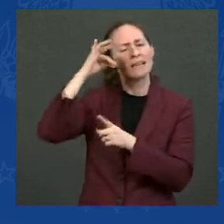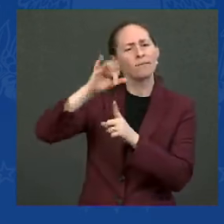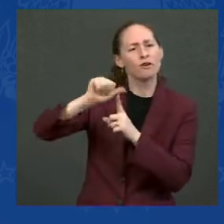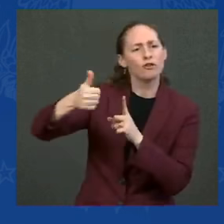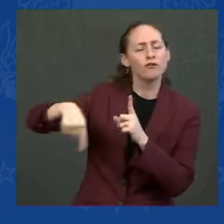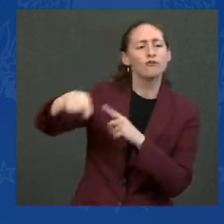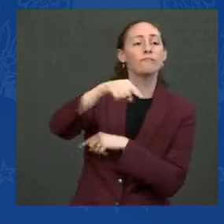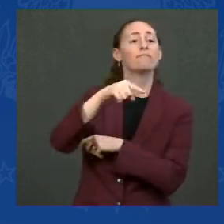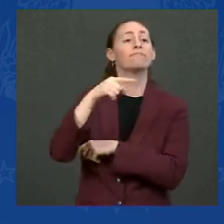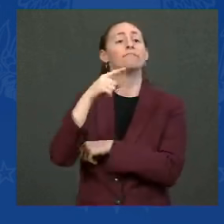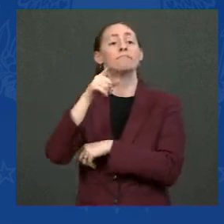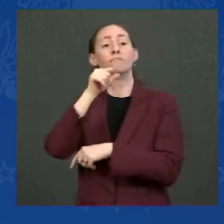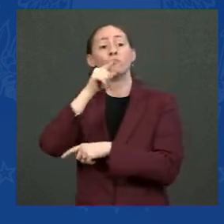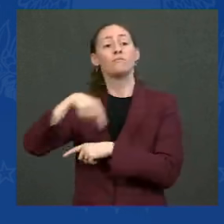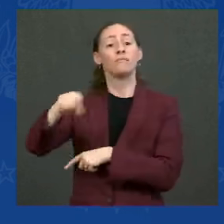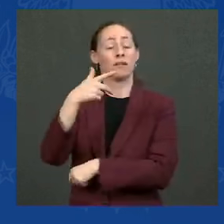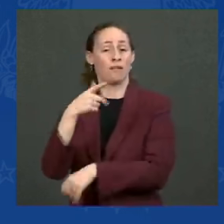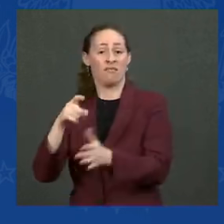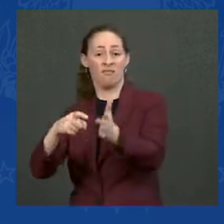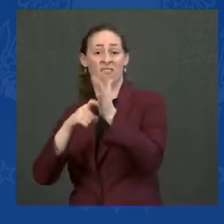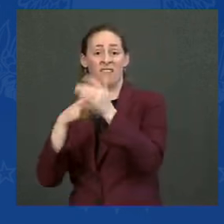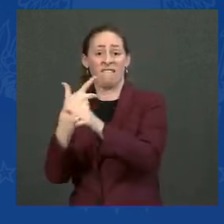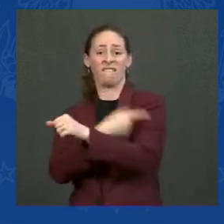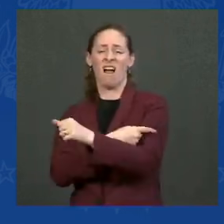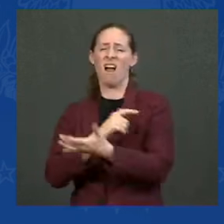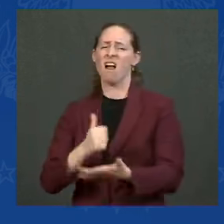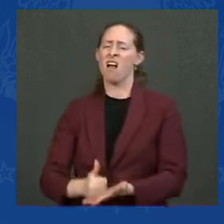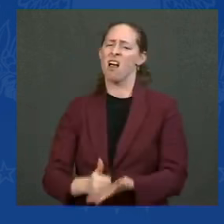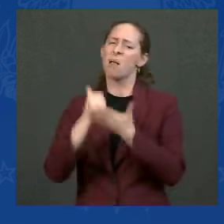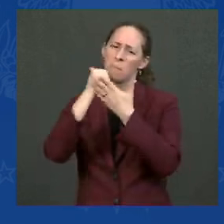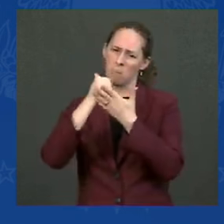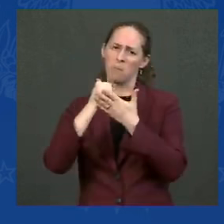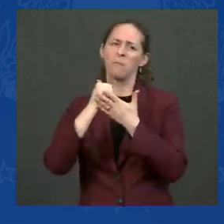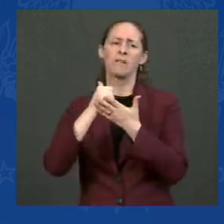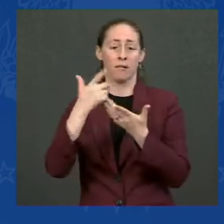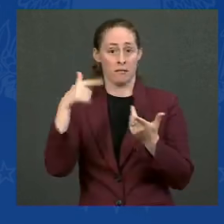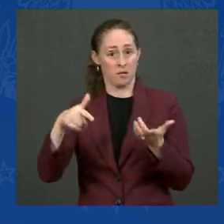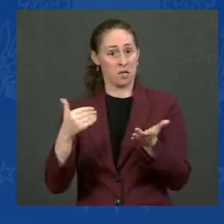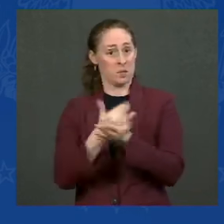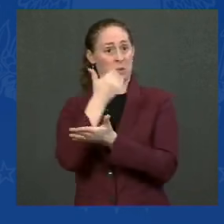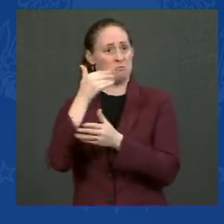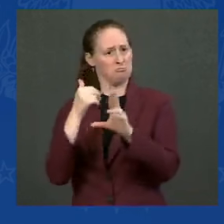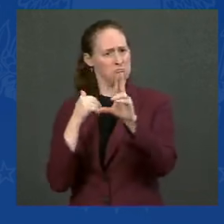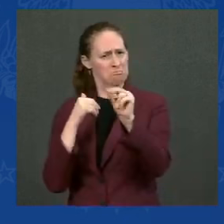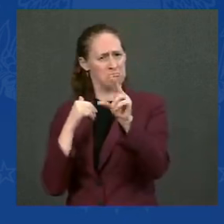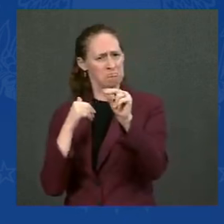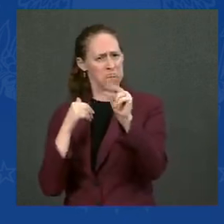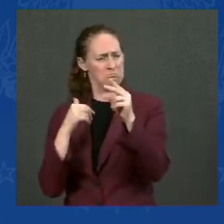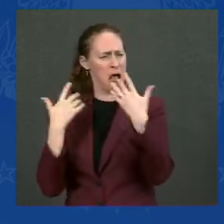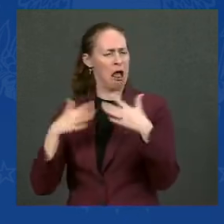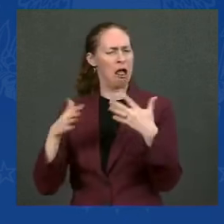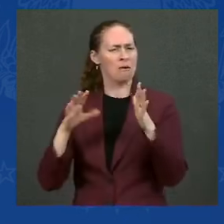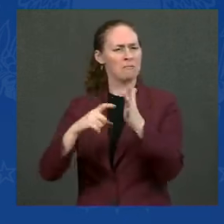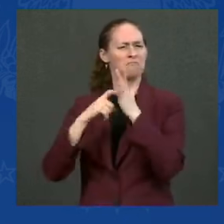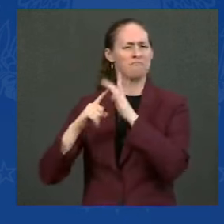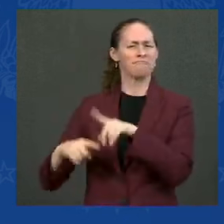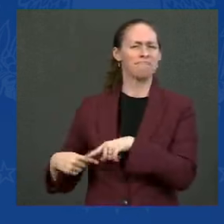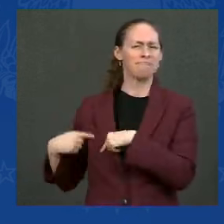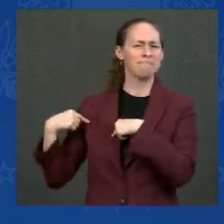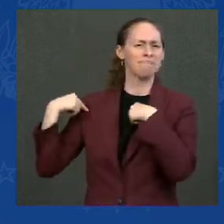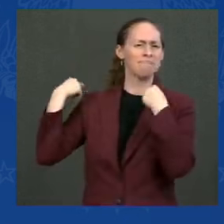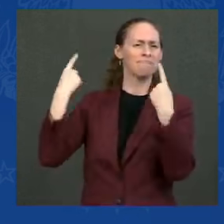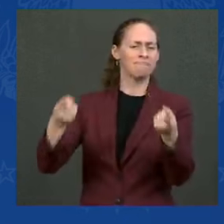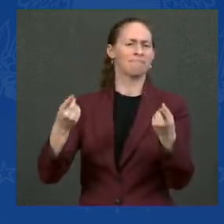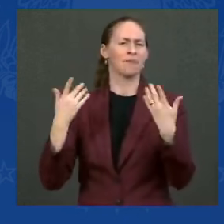requirements work, and there's nothing new about them. They've been around for decades. We've been living with these requirements throughout